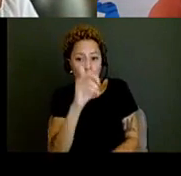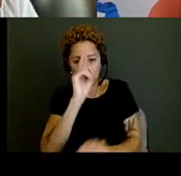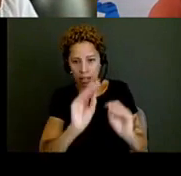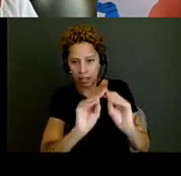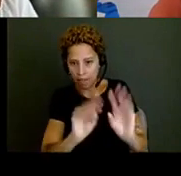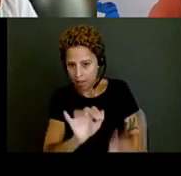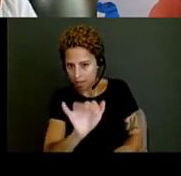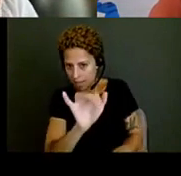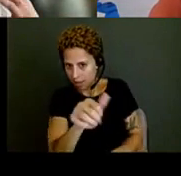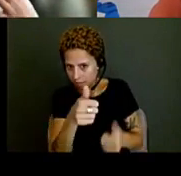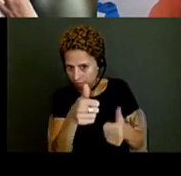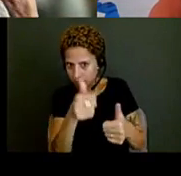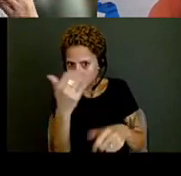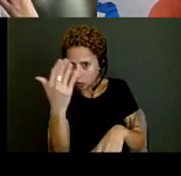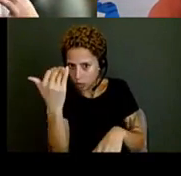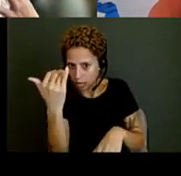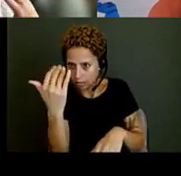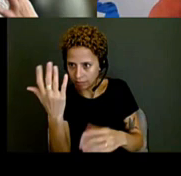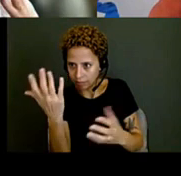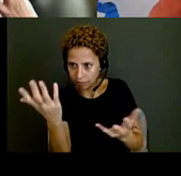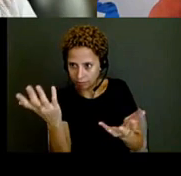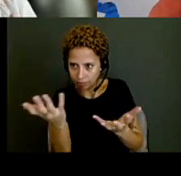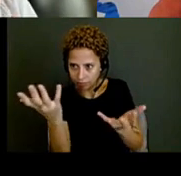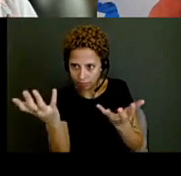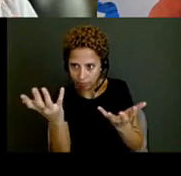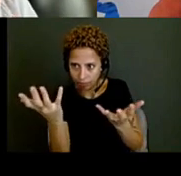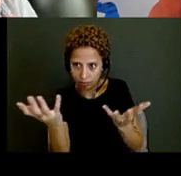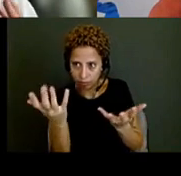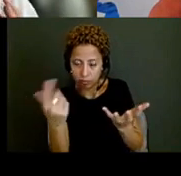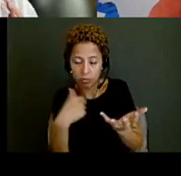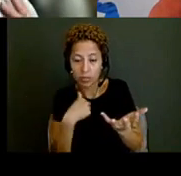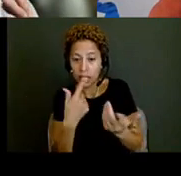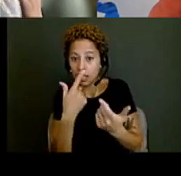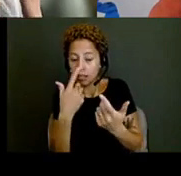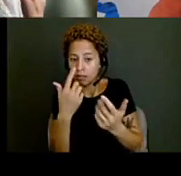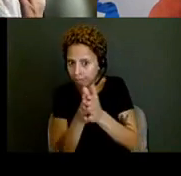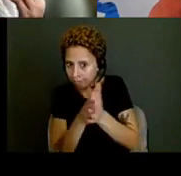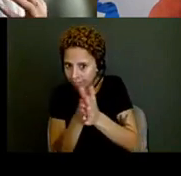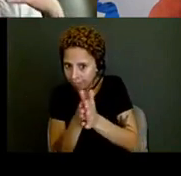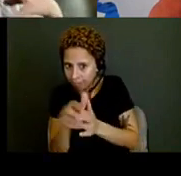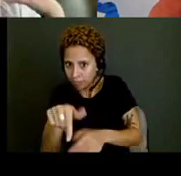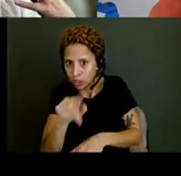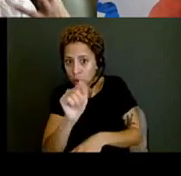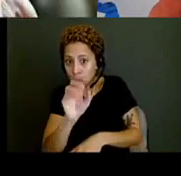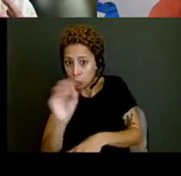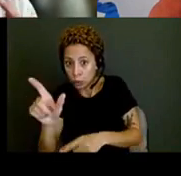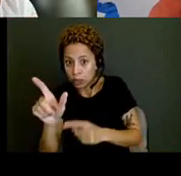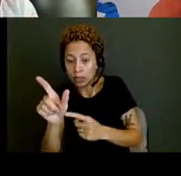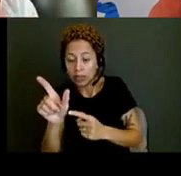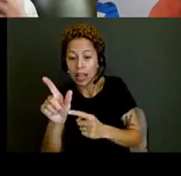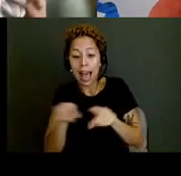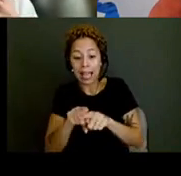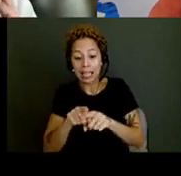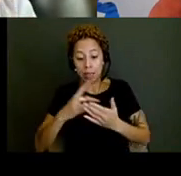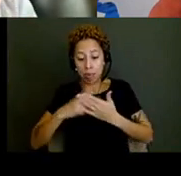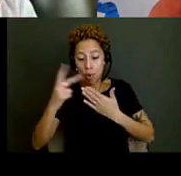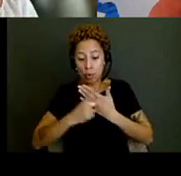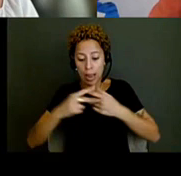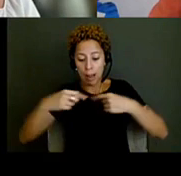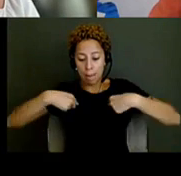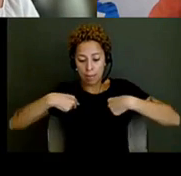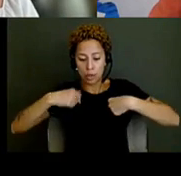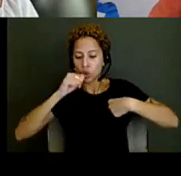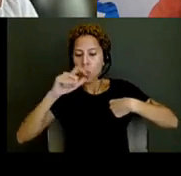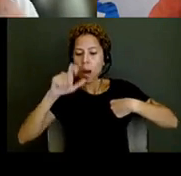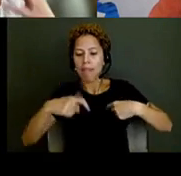clarifying that as well, because it's what attracts me to the tools like that is that you as the program do not have to have